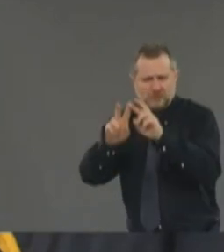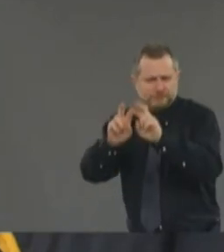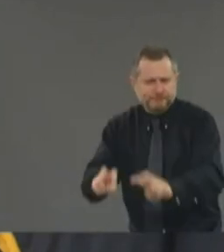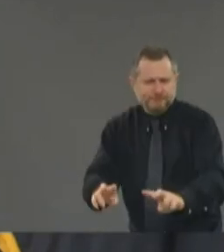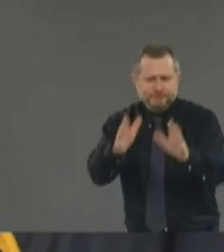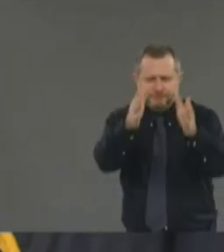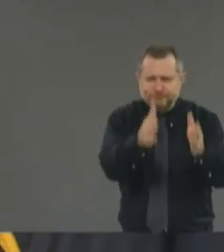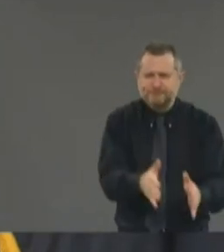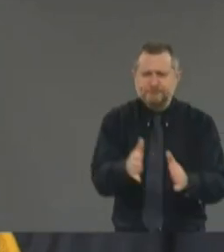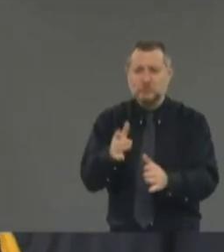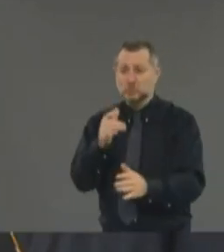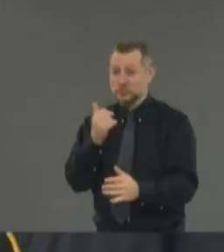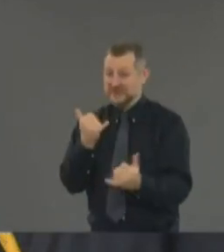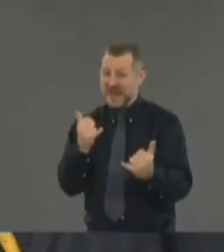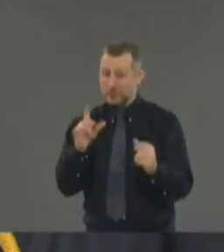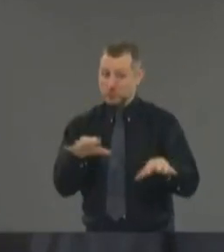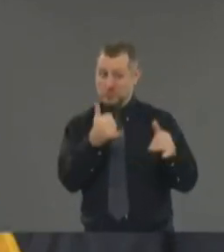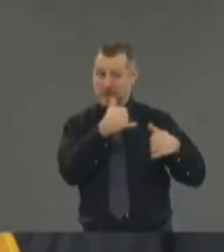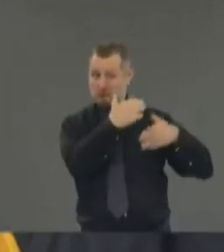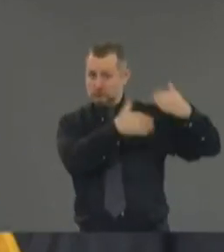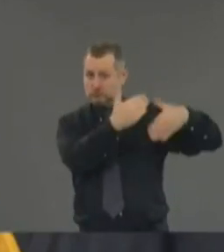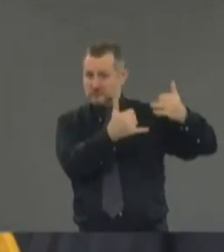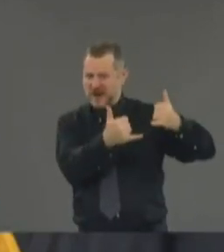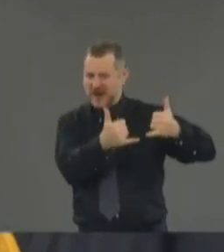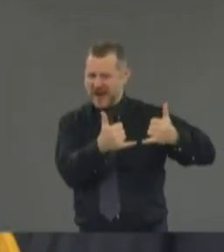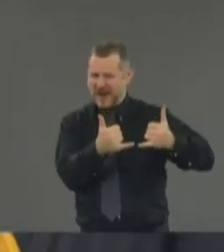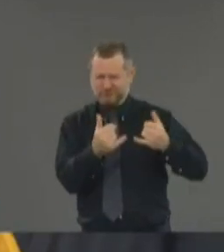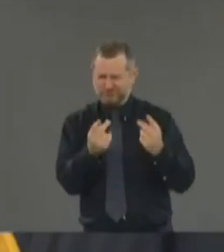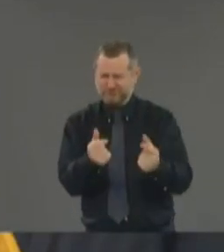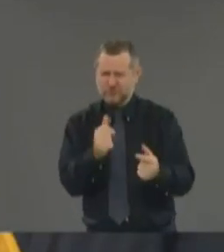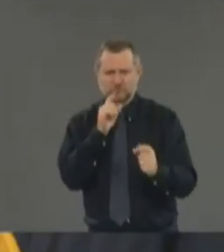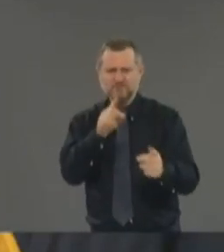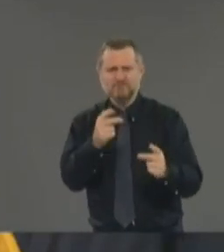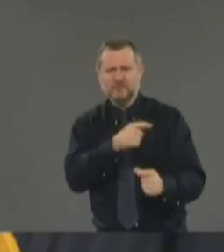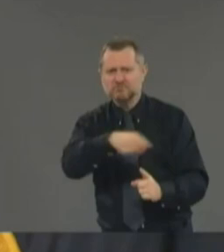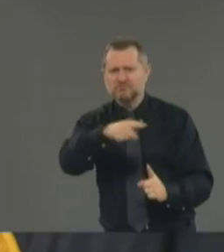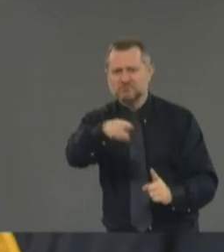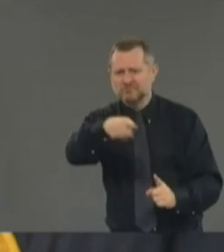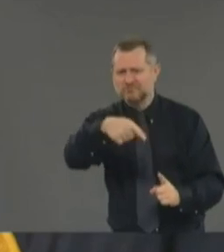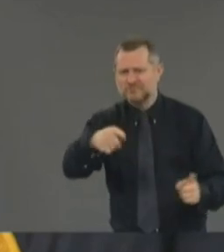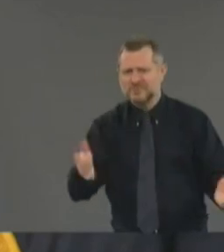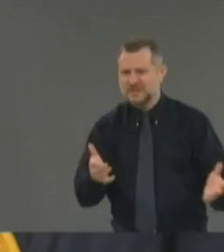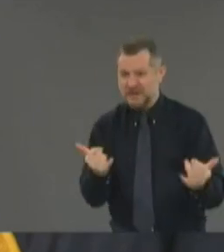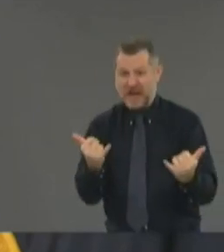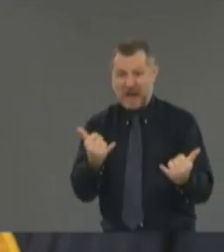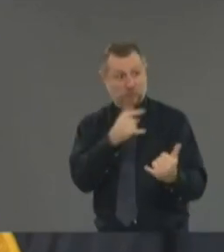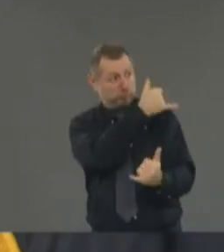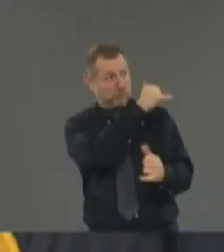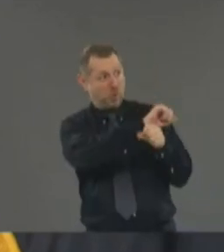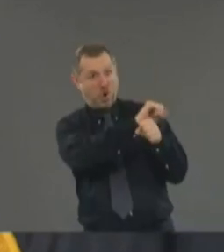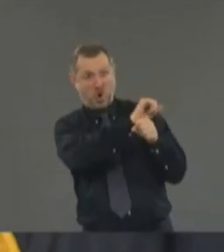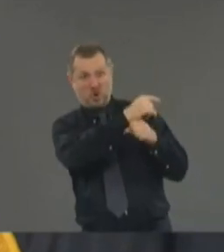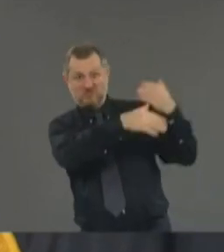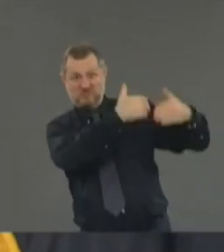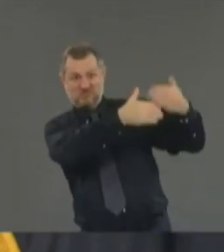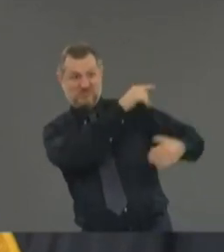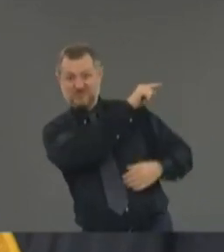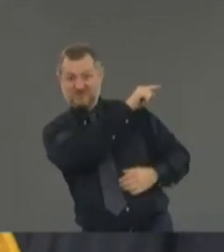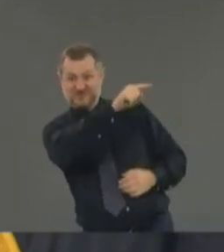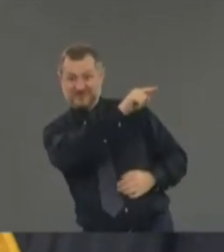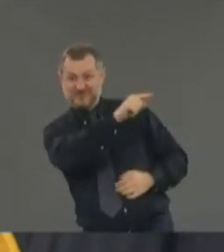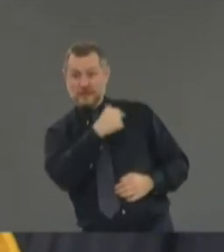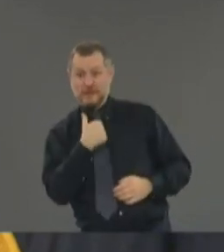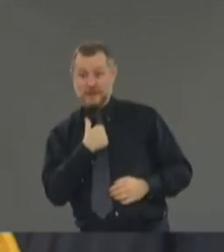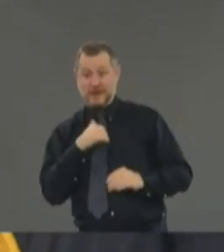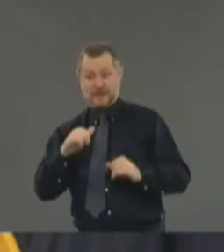time. This is like, you know, new age reality TV. You have these videos.